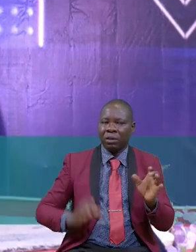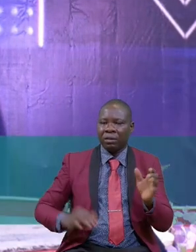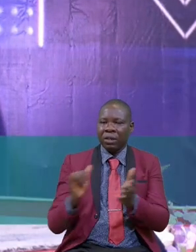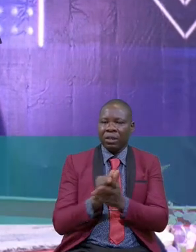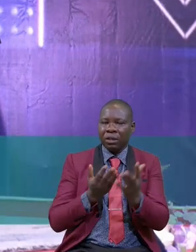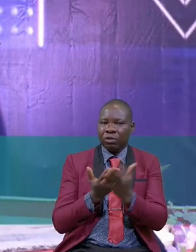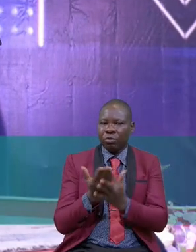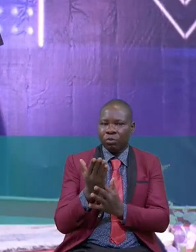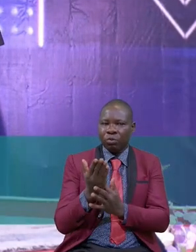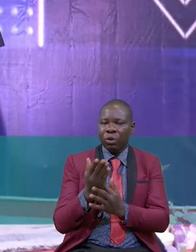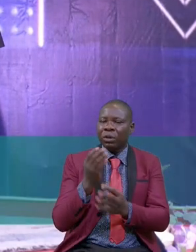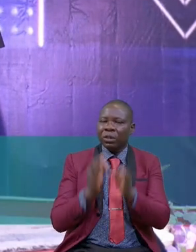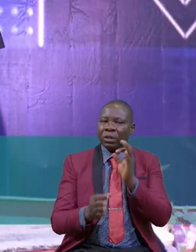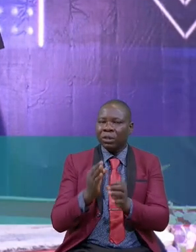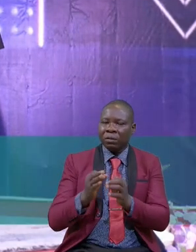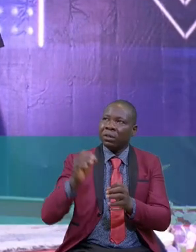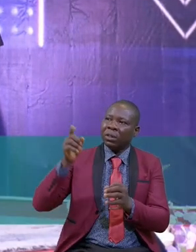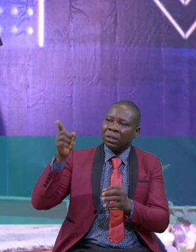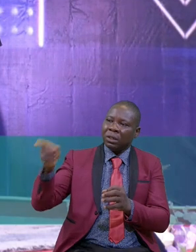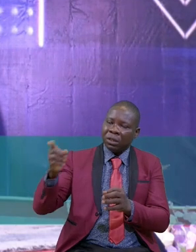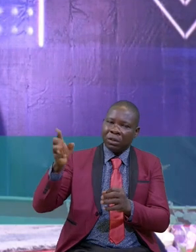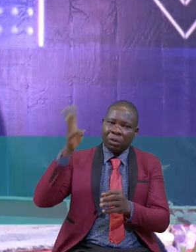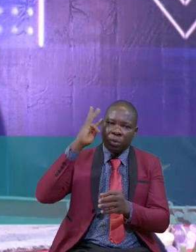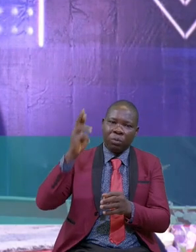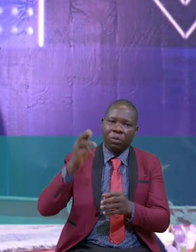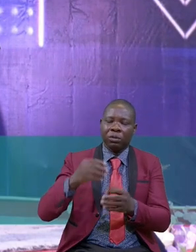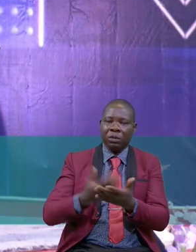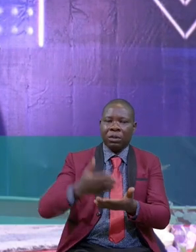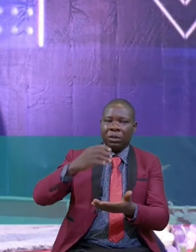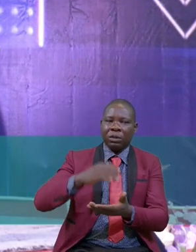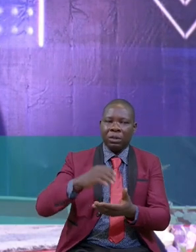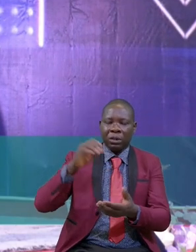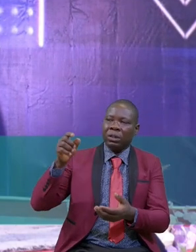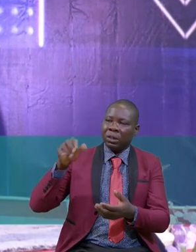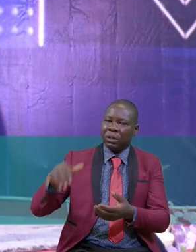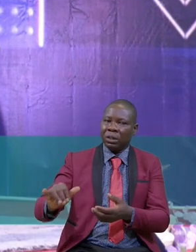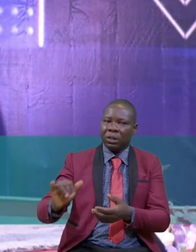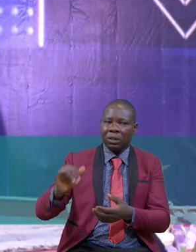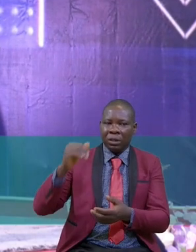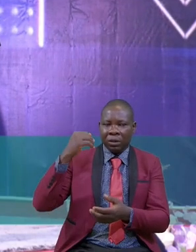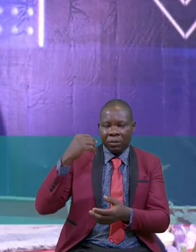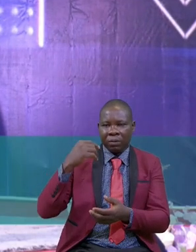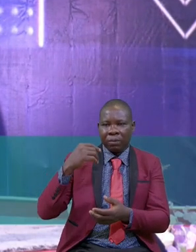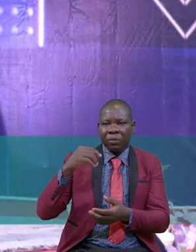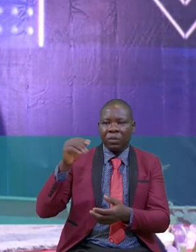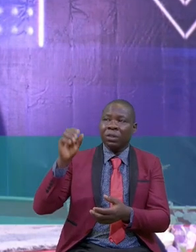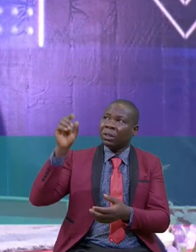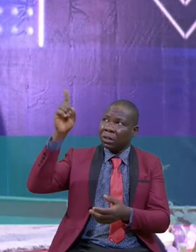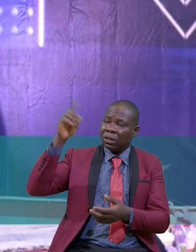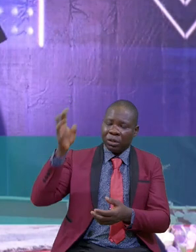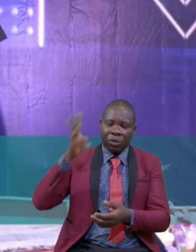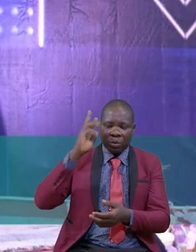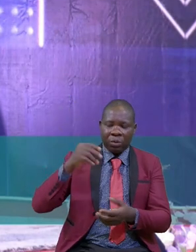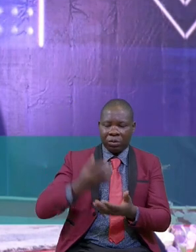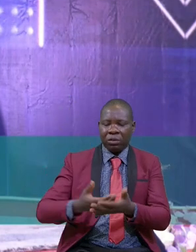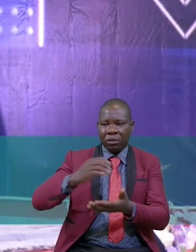connaissez la grâce de notre Seigneur Jésus-Christ, qui pour vous s'est fait pauvre, de riche qu'il était, He was rich, yet for your